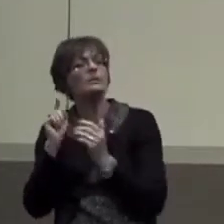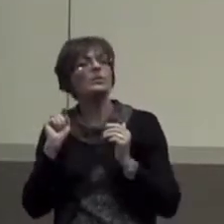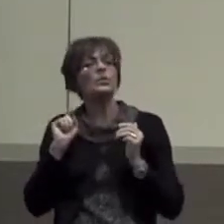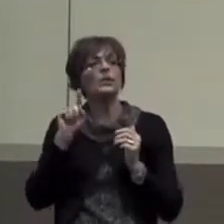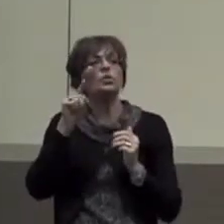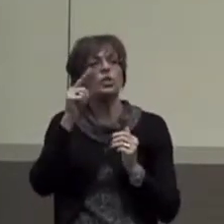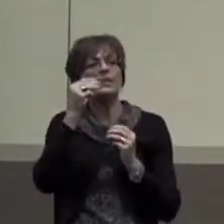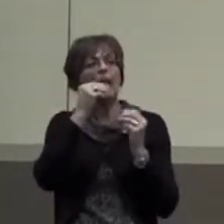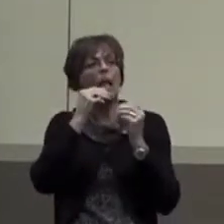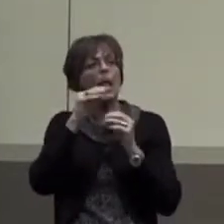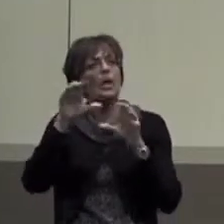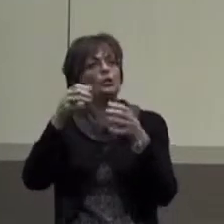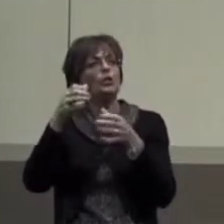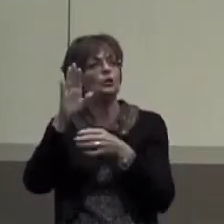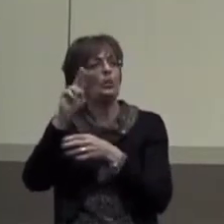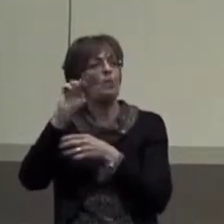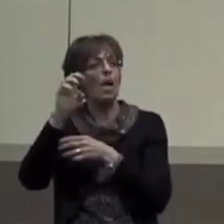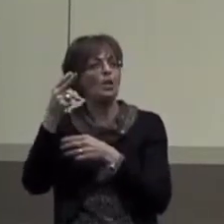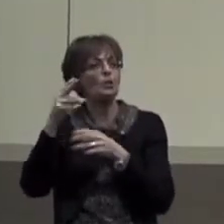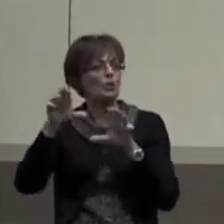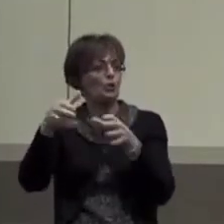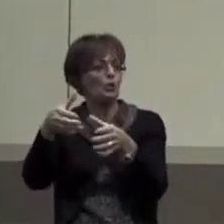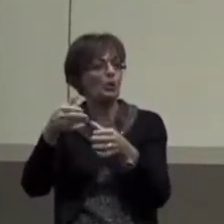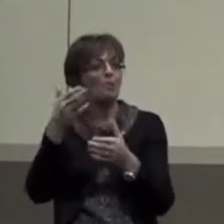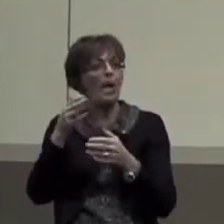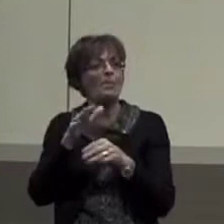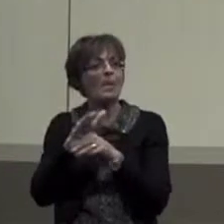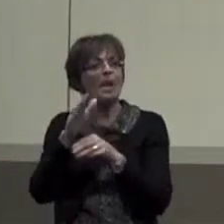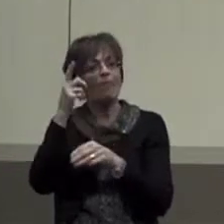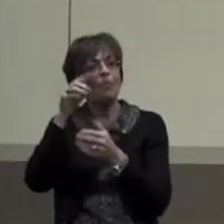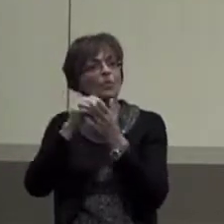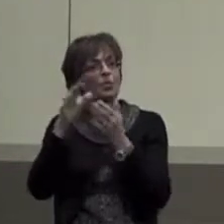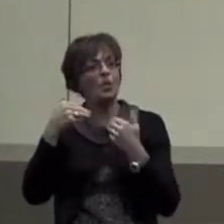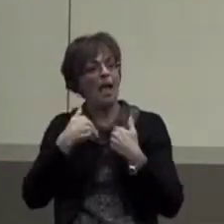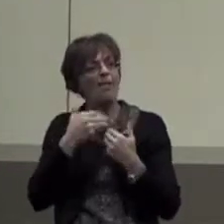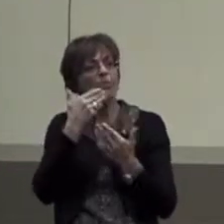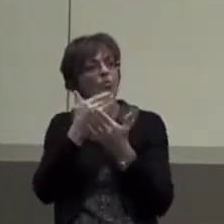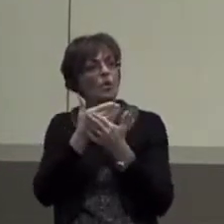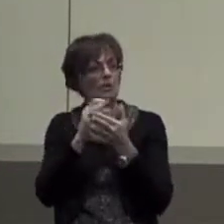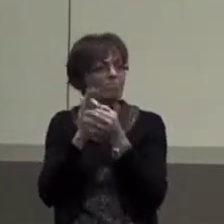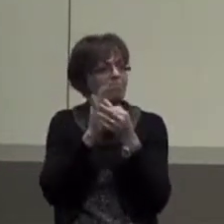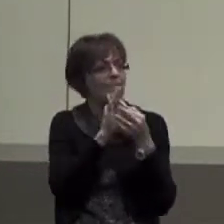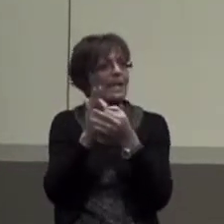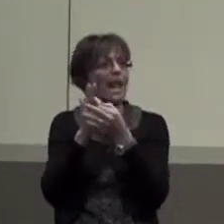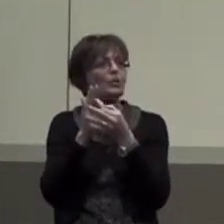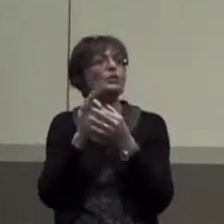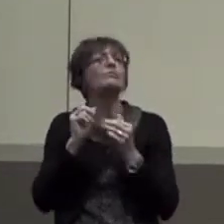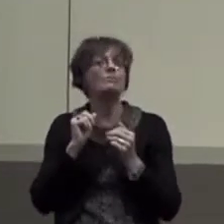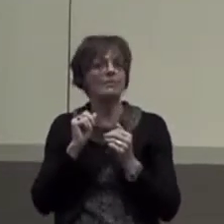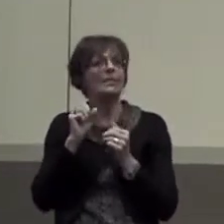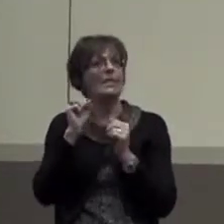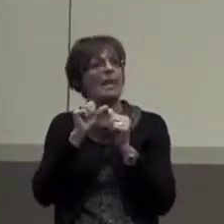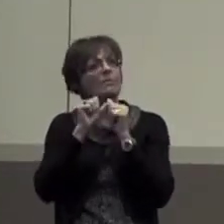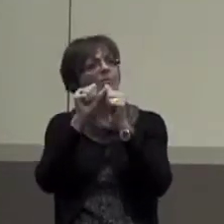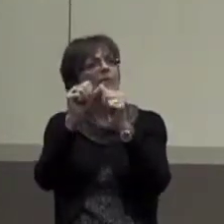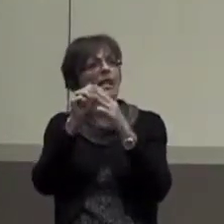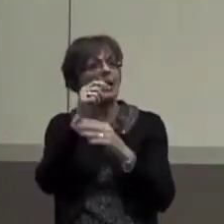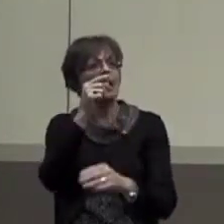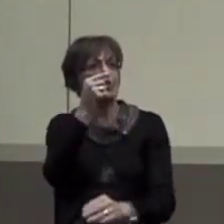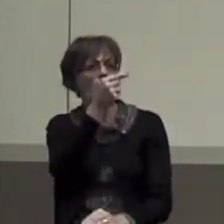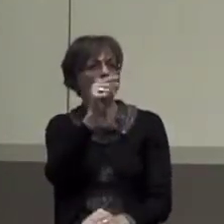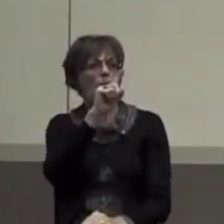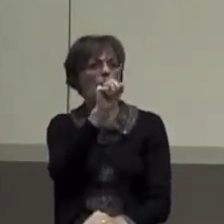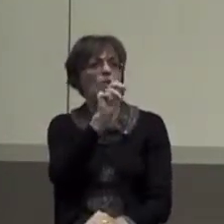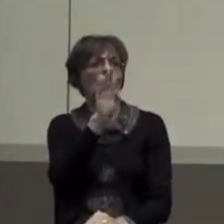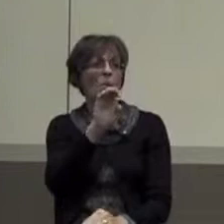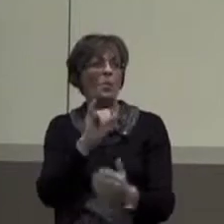might be enough for a student to have that real solid connection, and then they can remain in the green zone. That's really our ideal, is we want